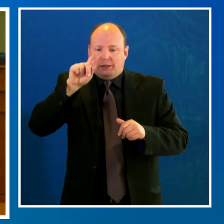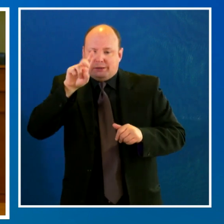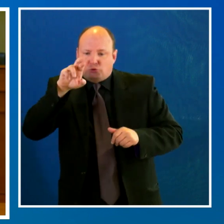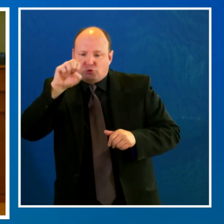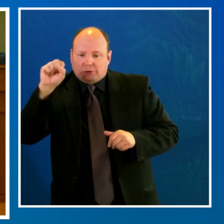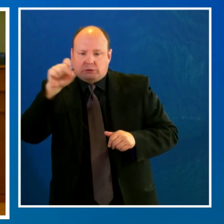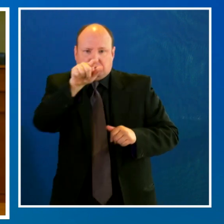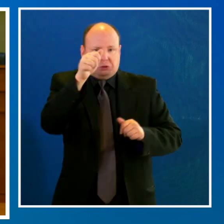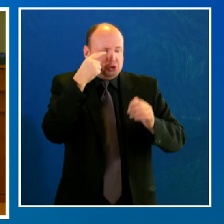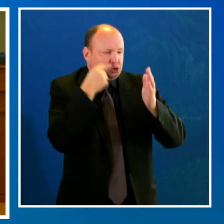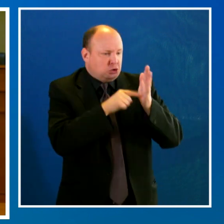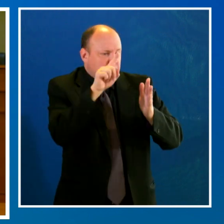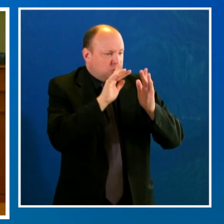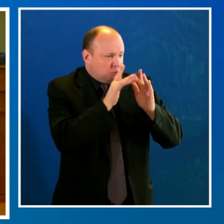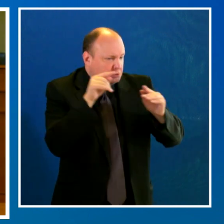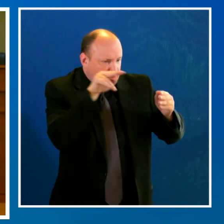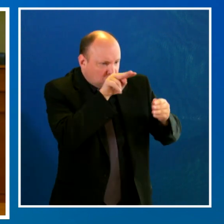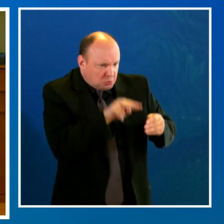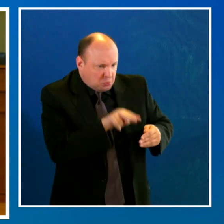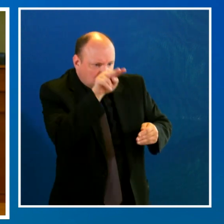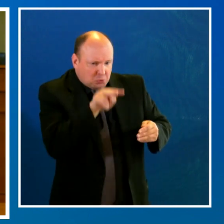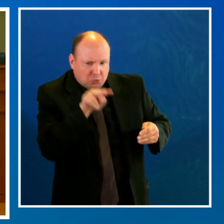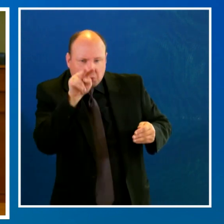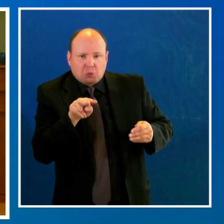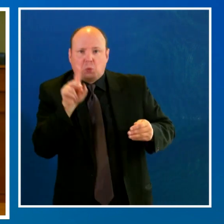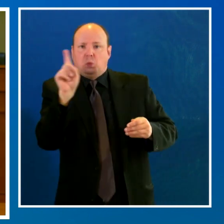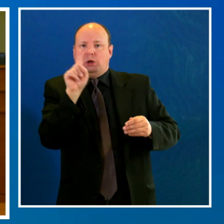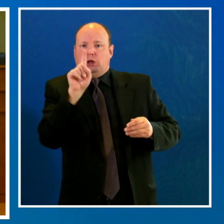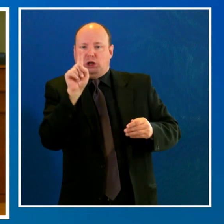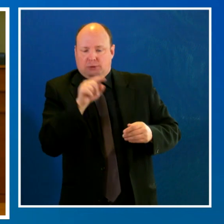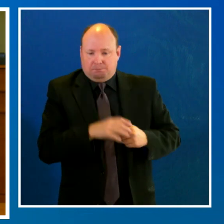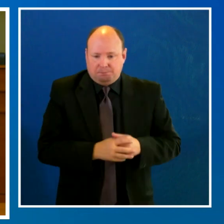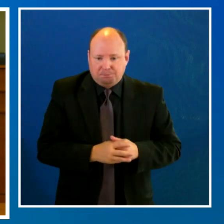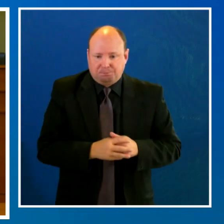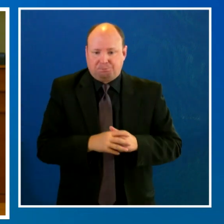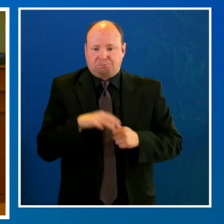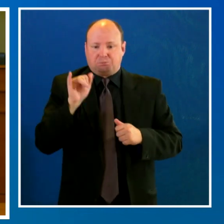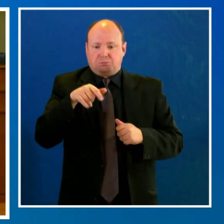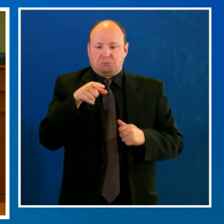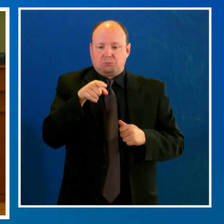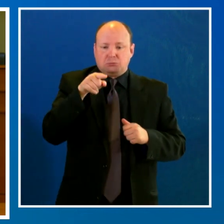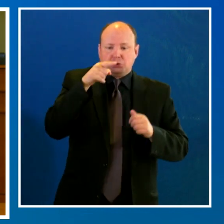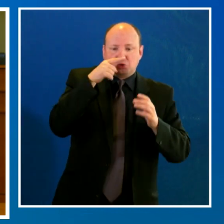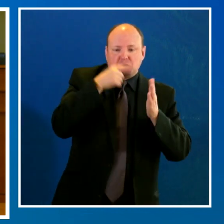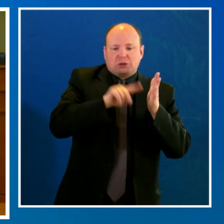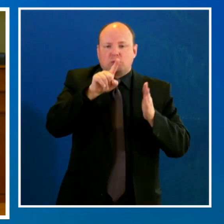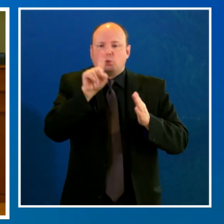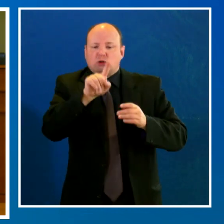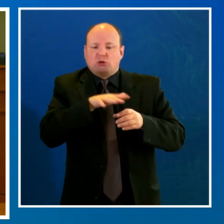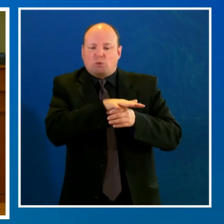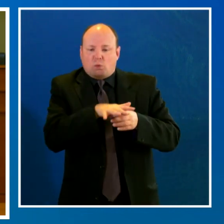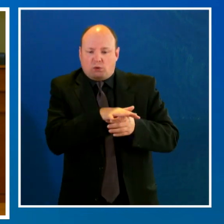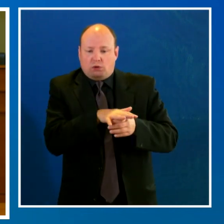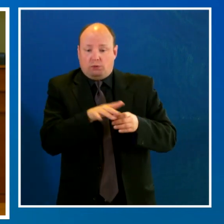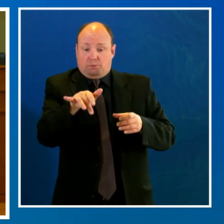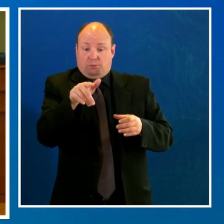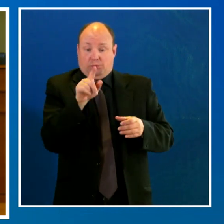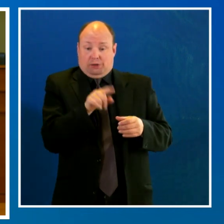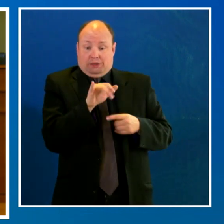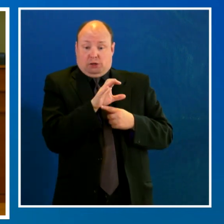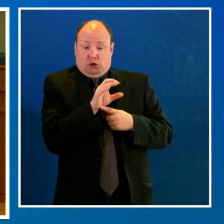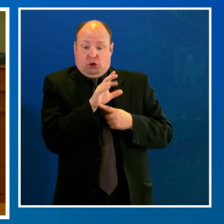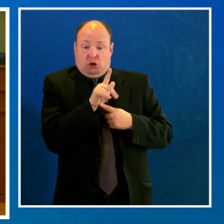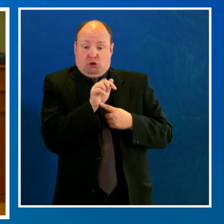operating eviction prevention, rental assistance programs to assist our low-income residents impacted